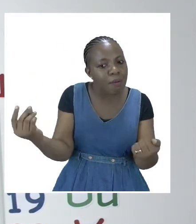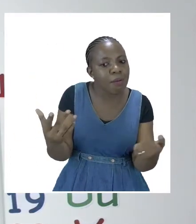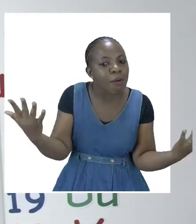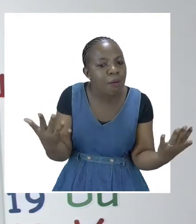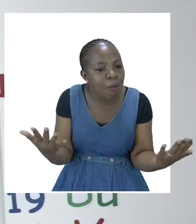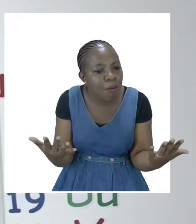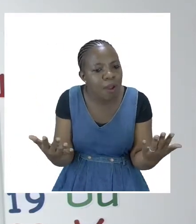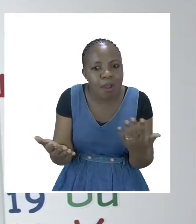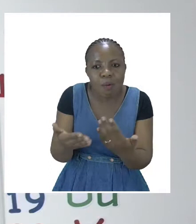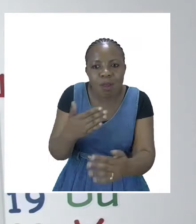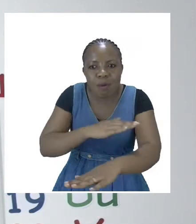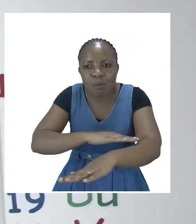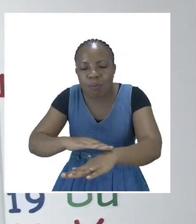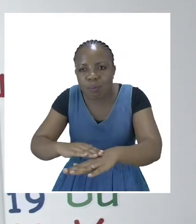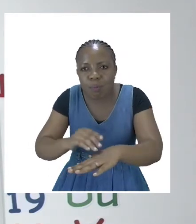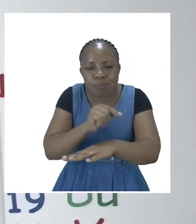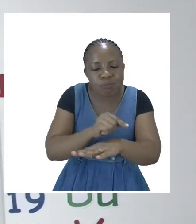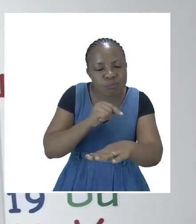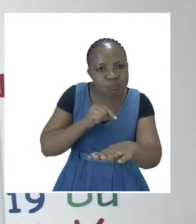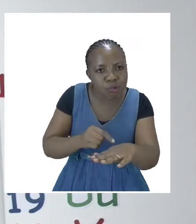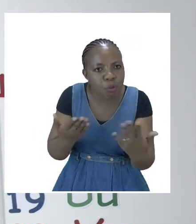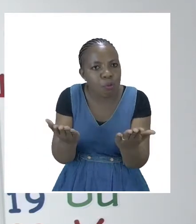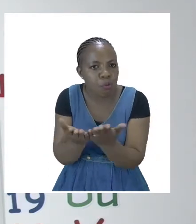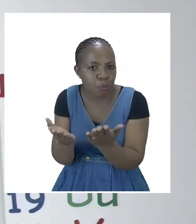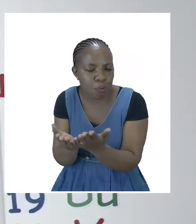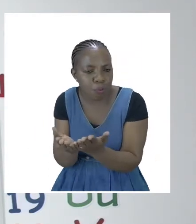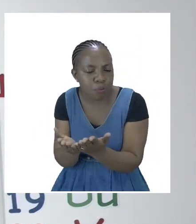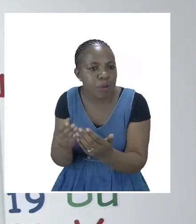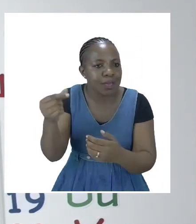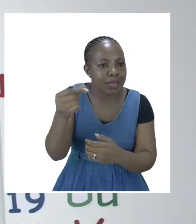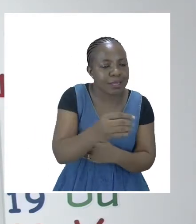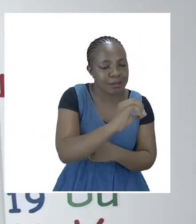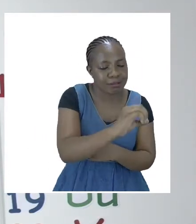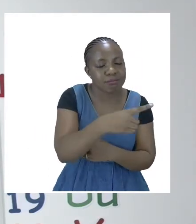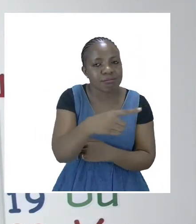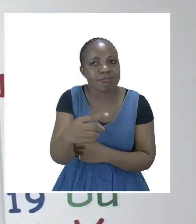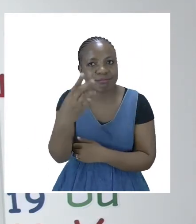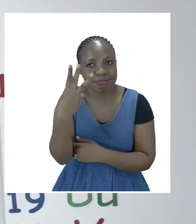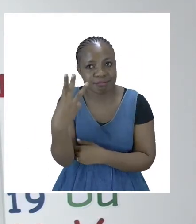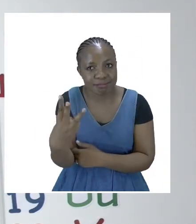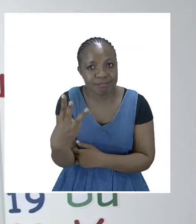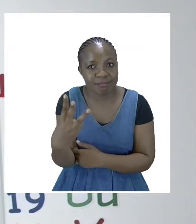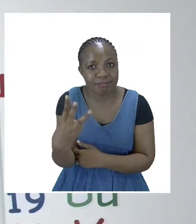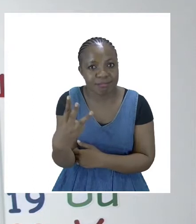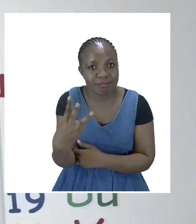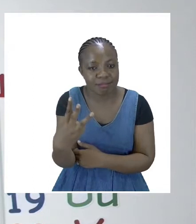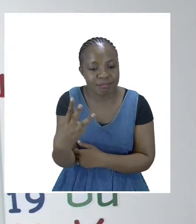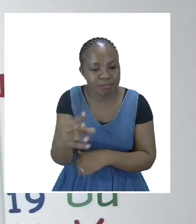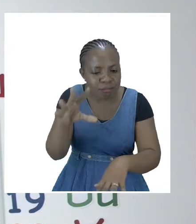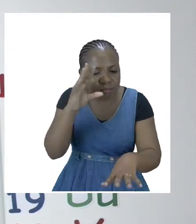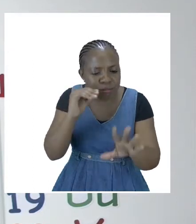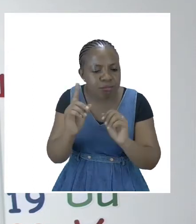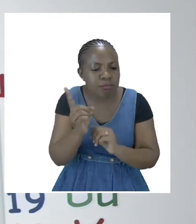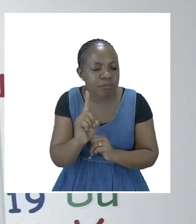to Thursday for pre-primary up until grade 3. The lessons are for listening